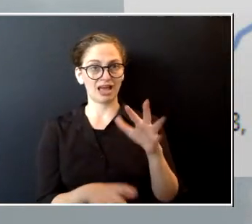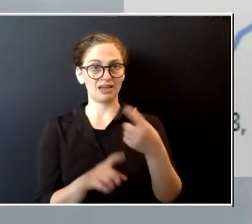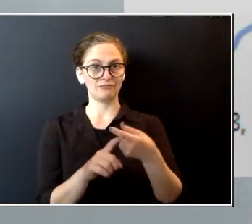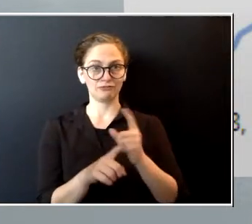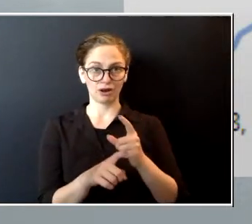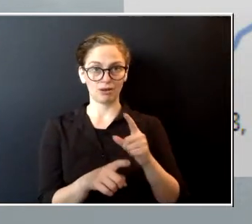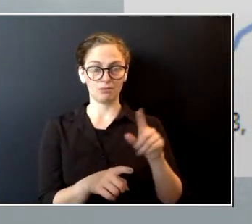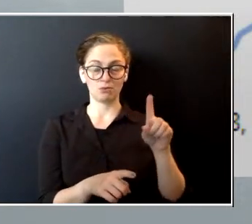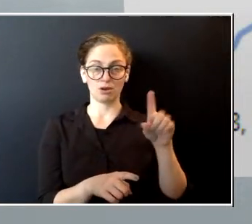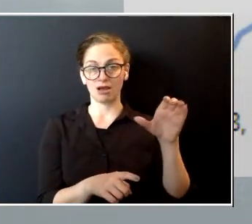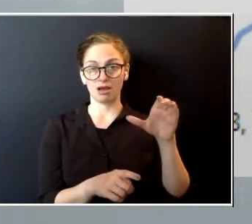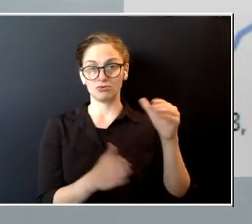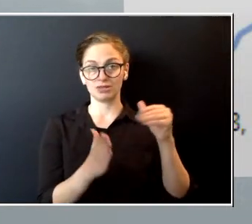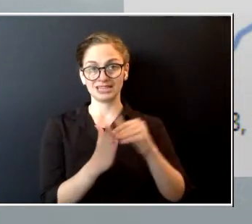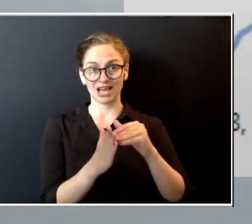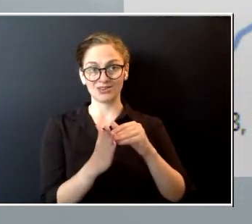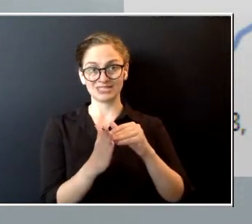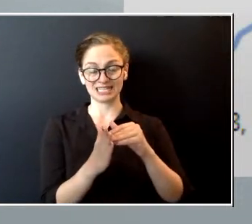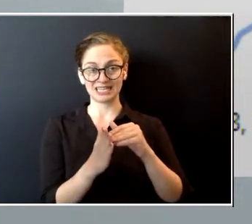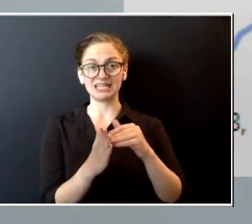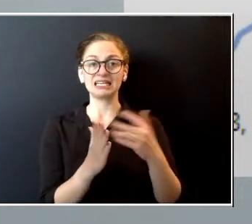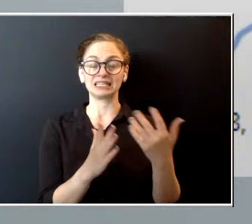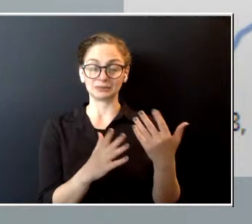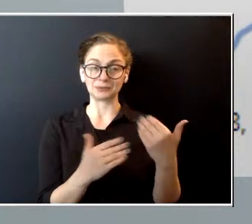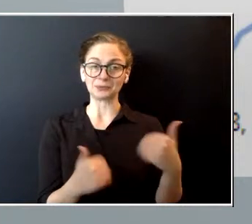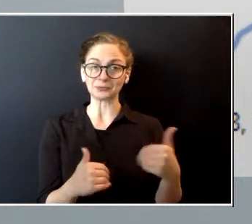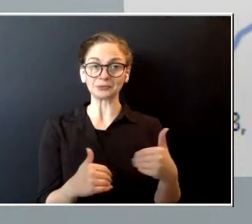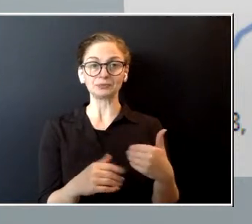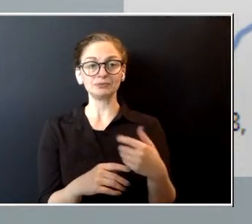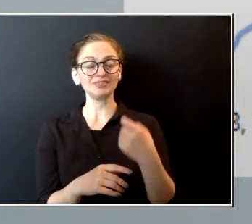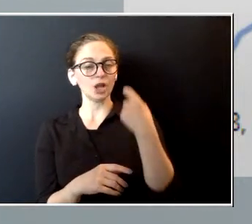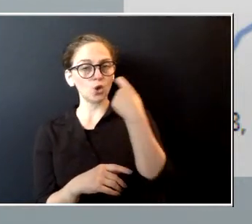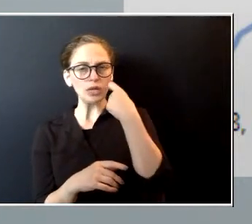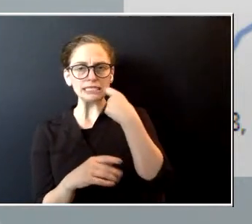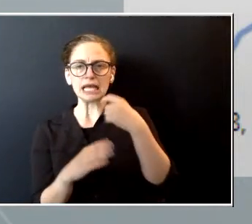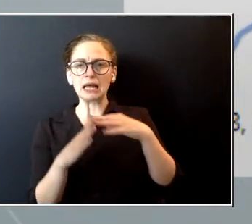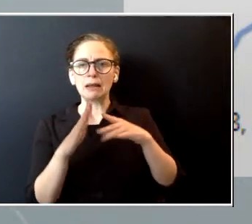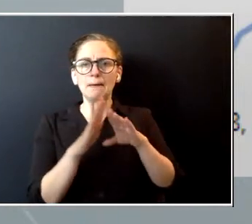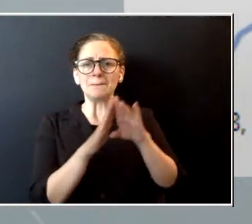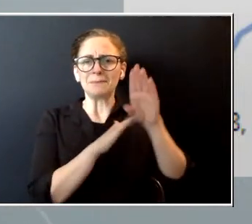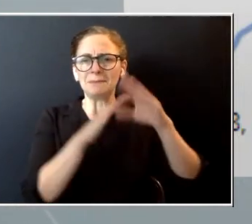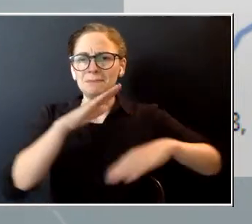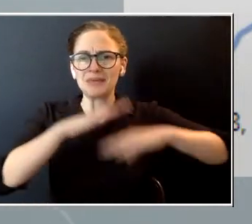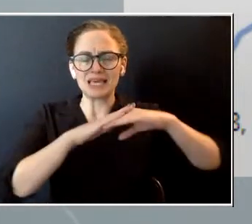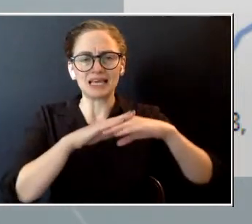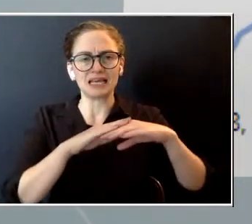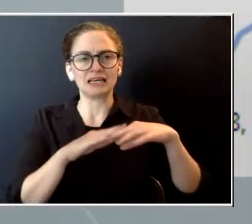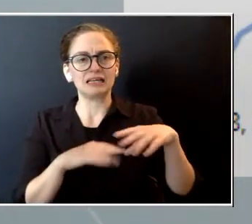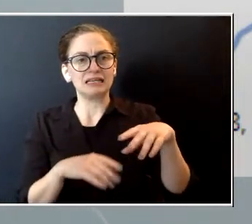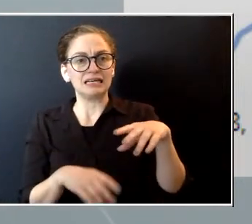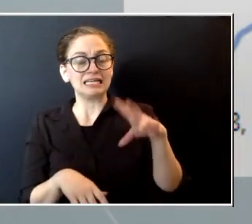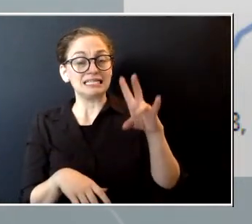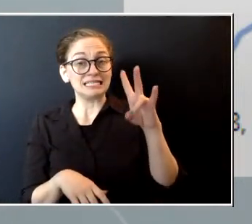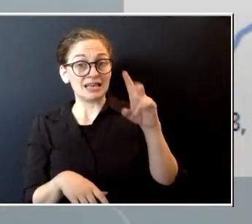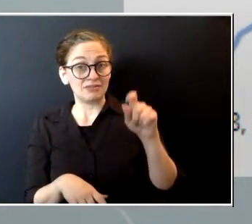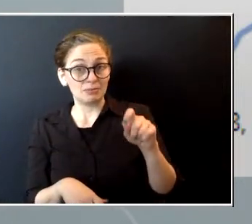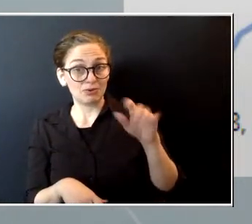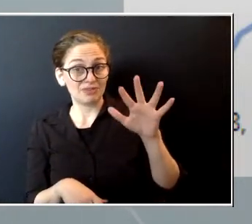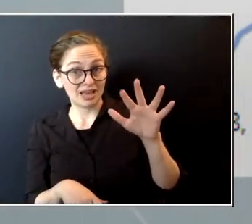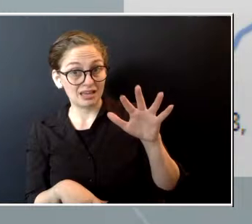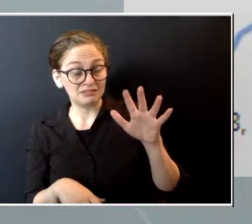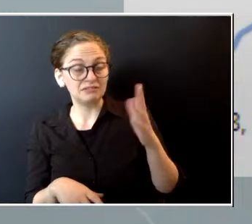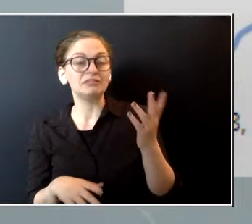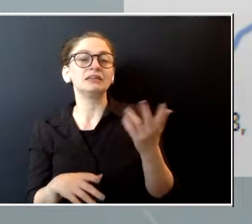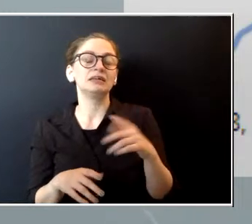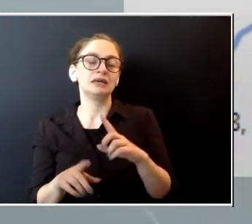of 7.5 people per 100,000 people were hospitalized with COVID, but it is nowhere near the total peak